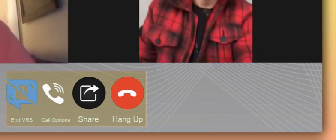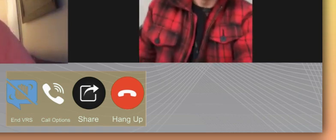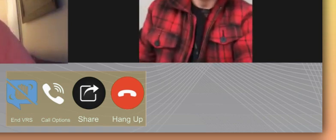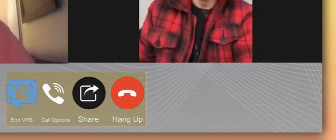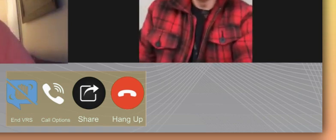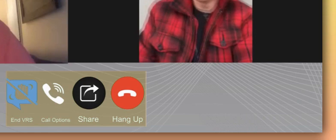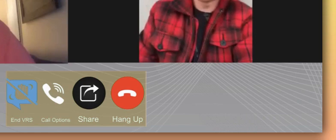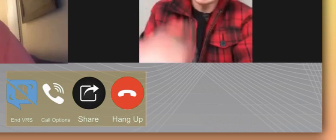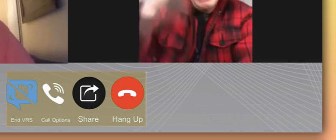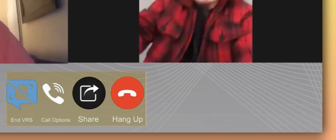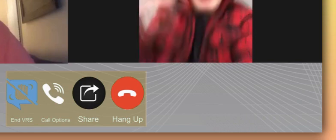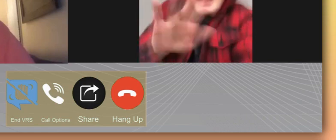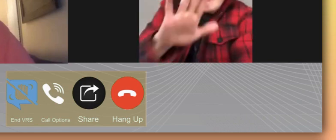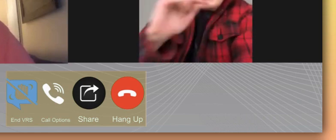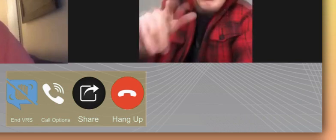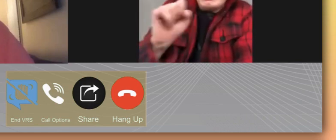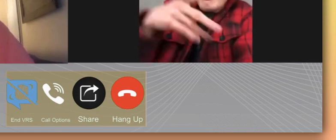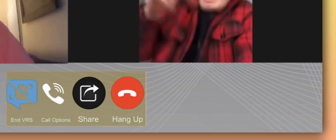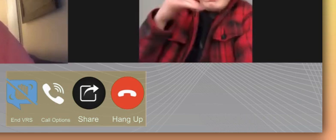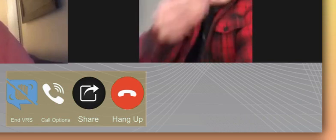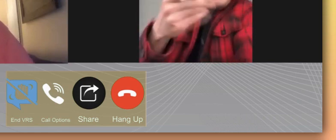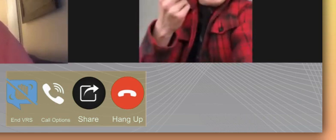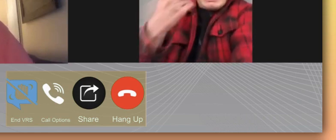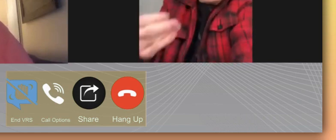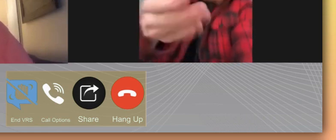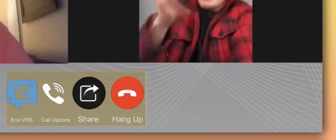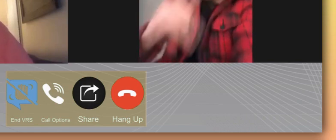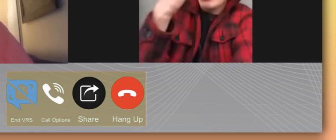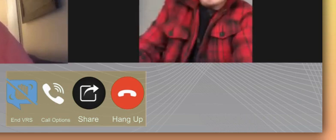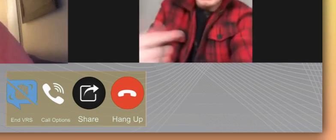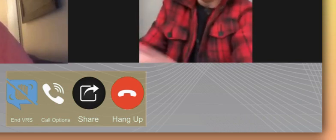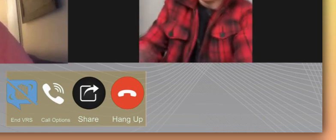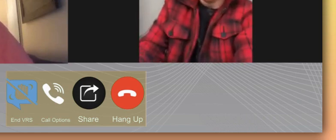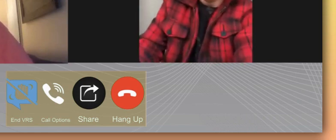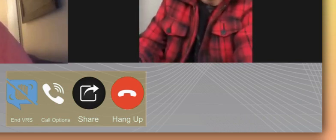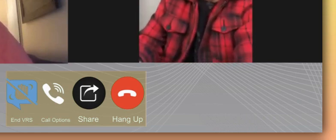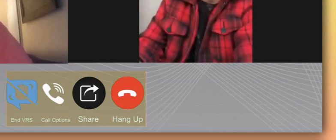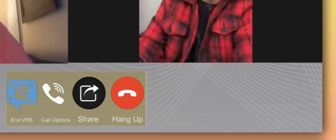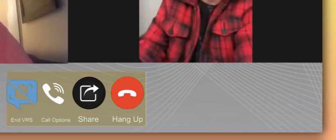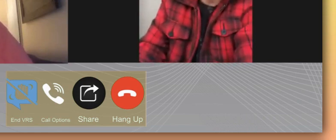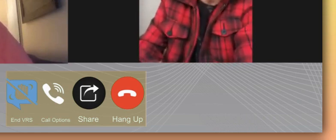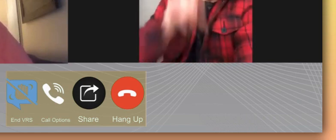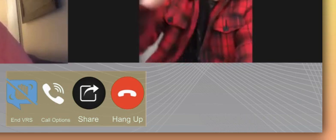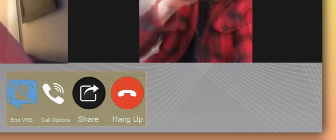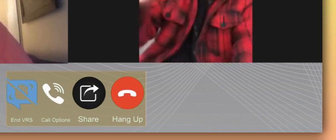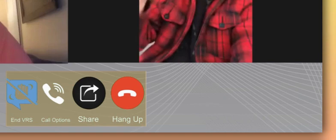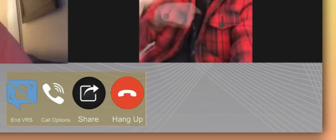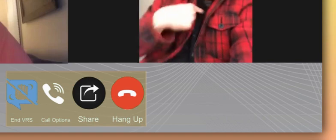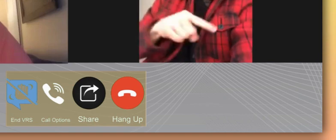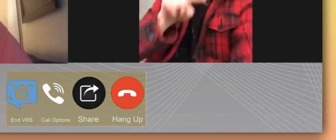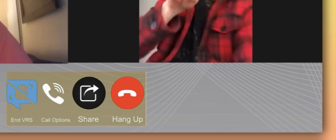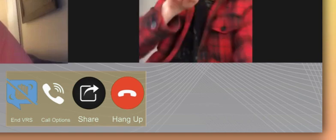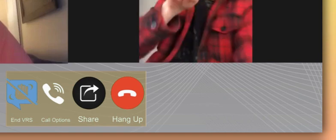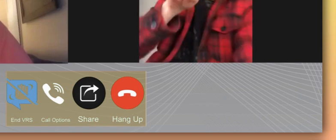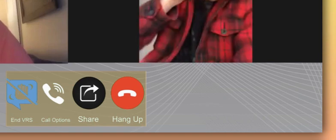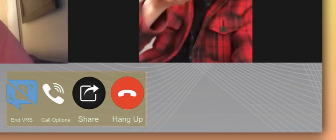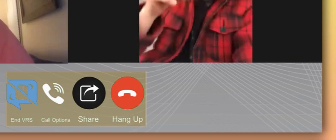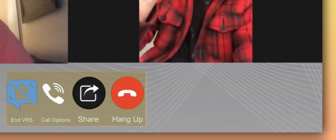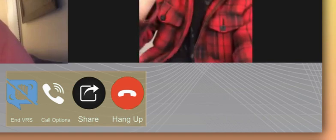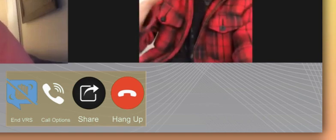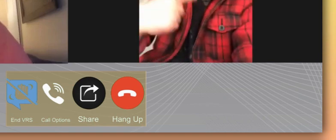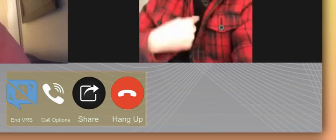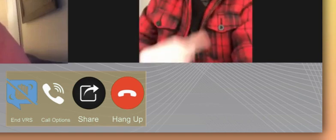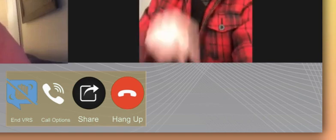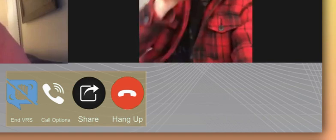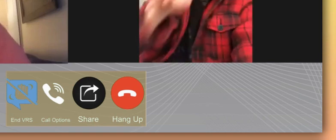who make the fucking rules? Why is their happiness more important than my sobriety? Because they're the ones who sign your fucking paycheck.